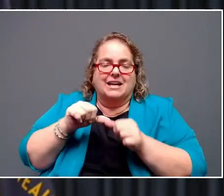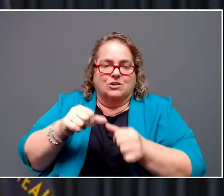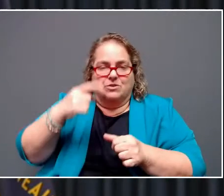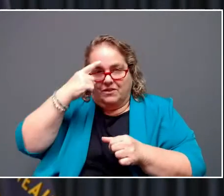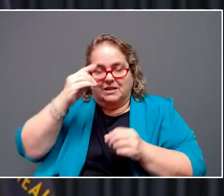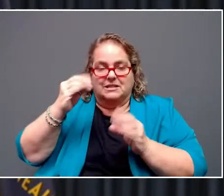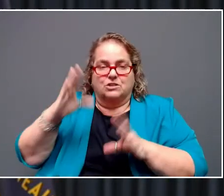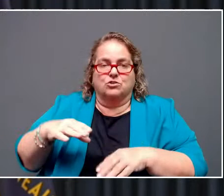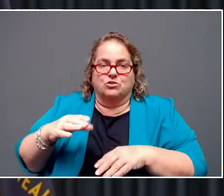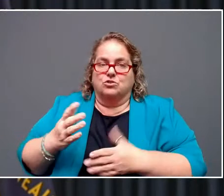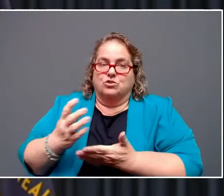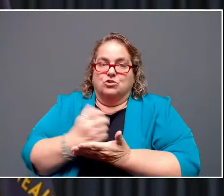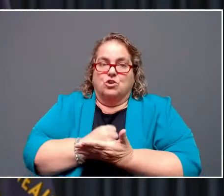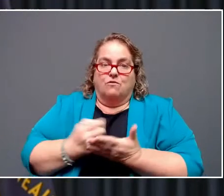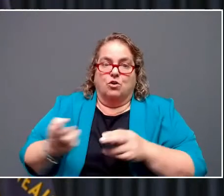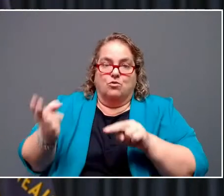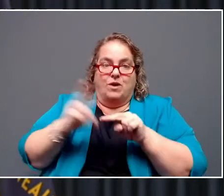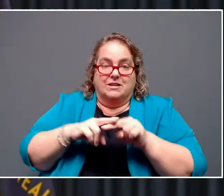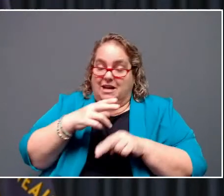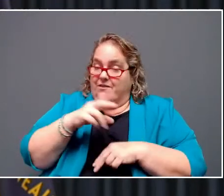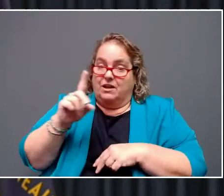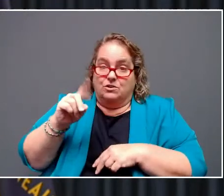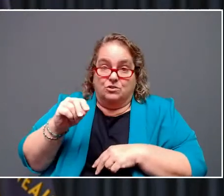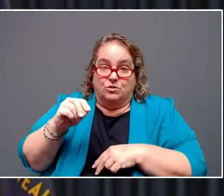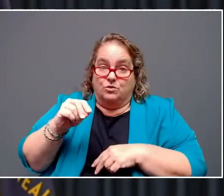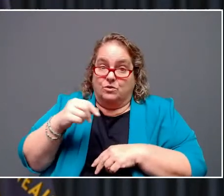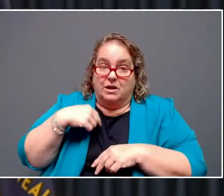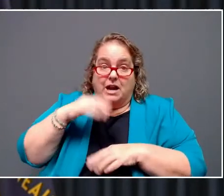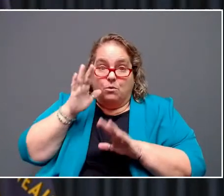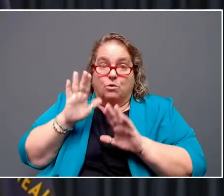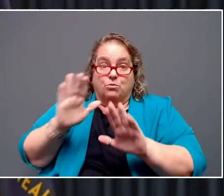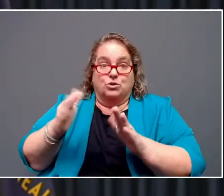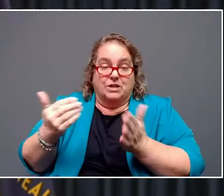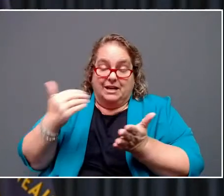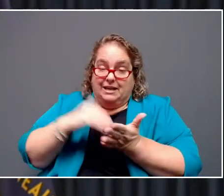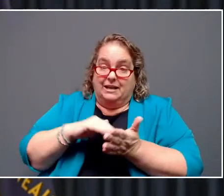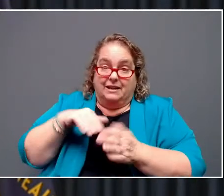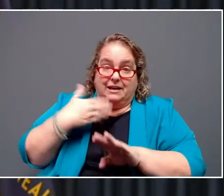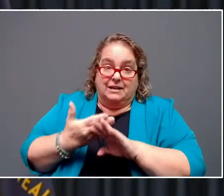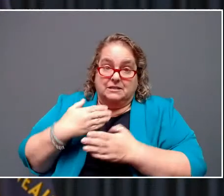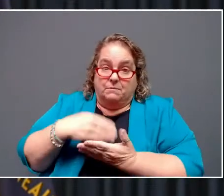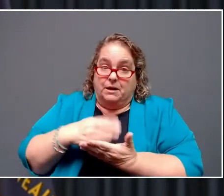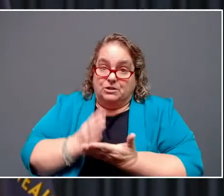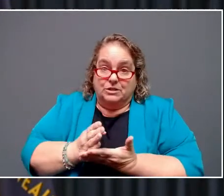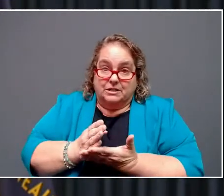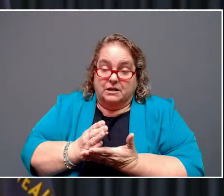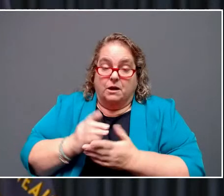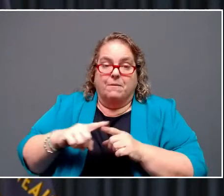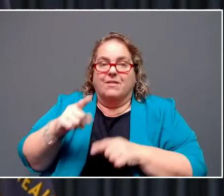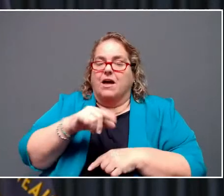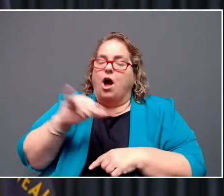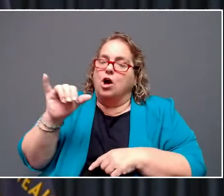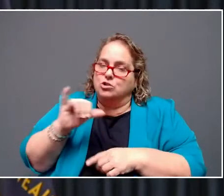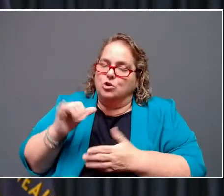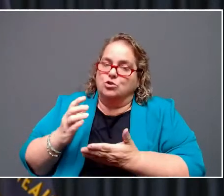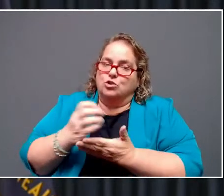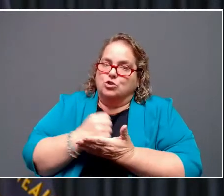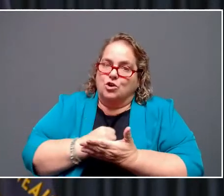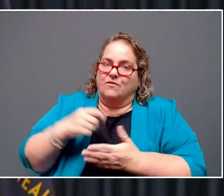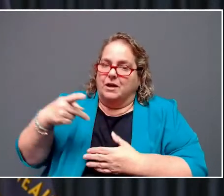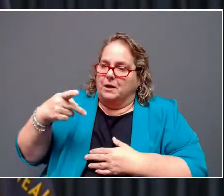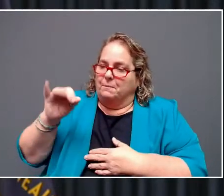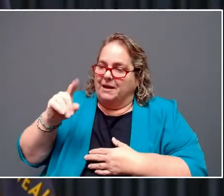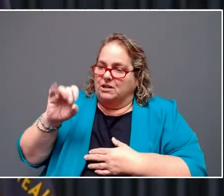and push for that in the next budgetary session again, but they also deserve that pension, which will keep people